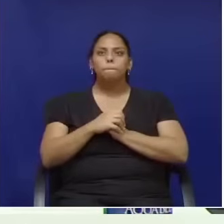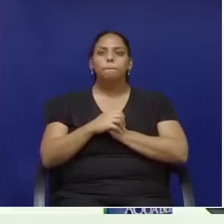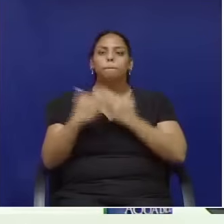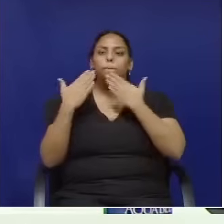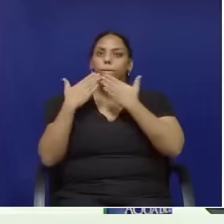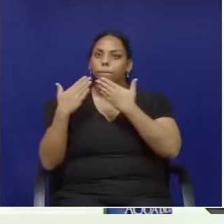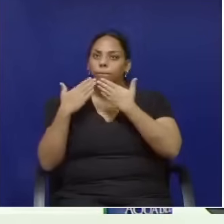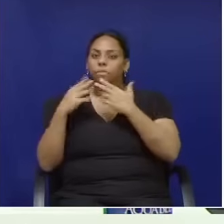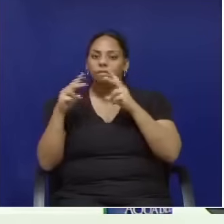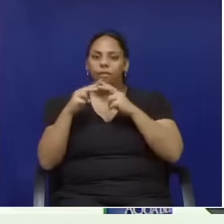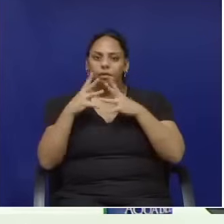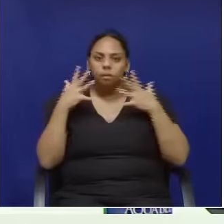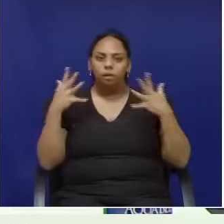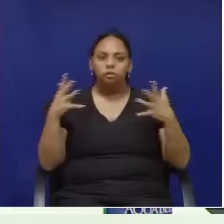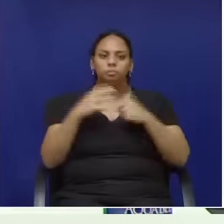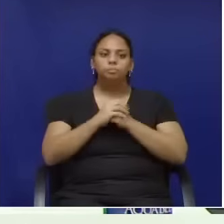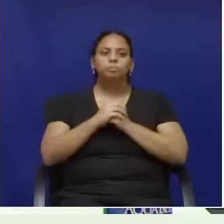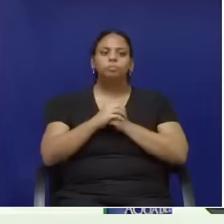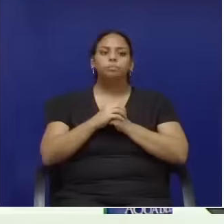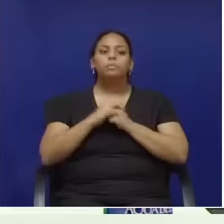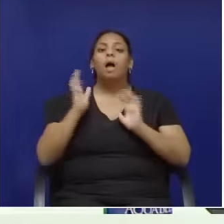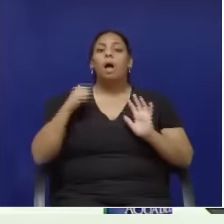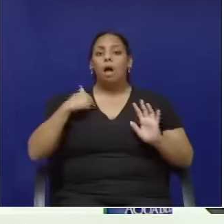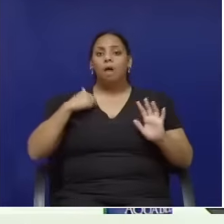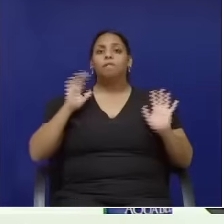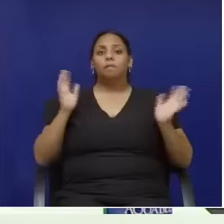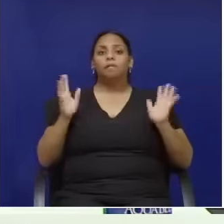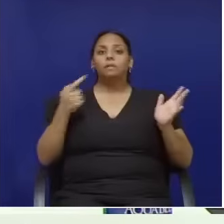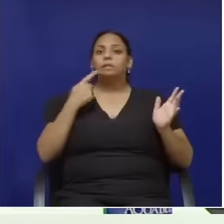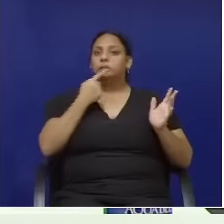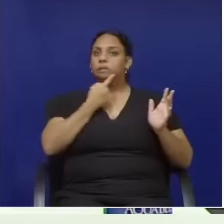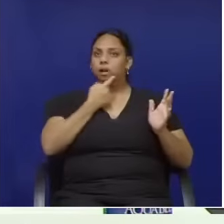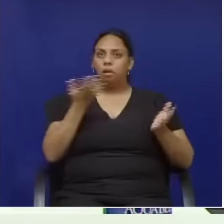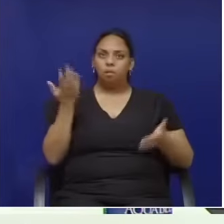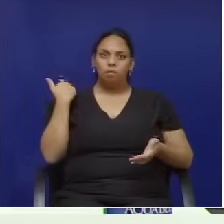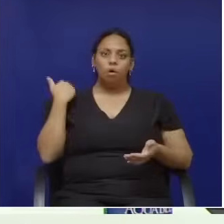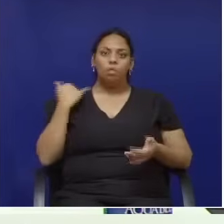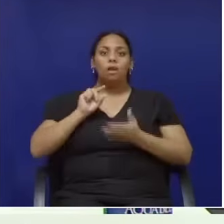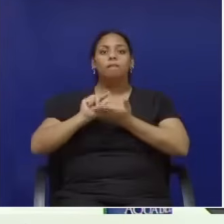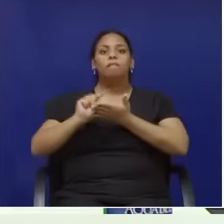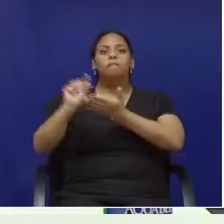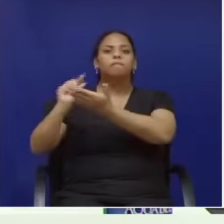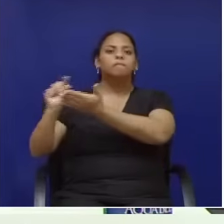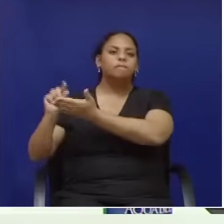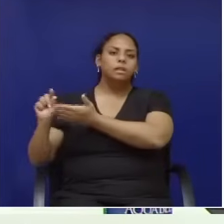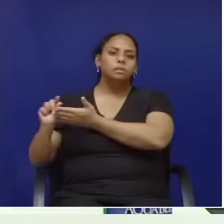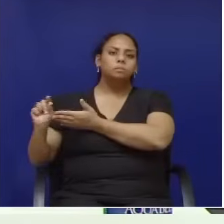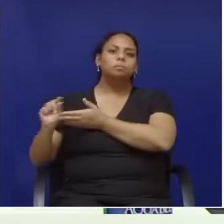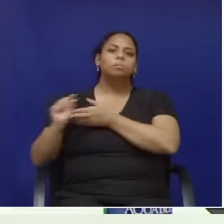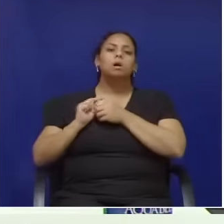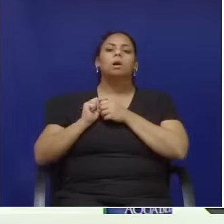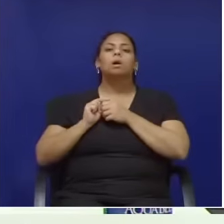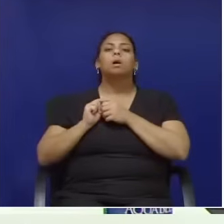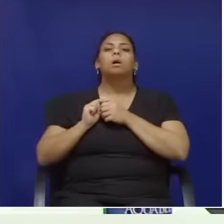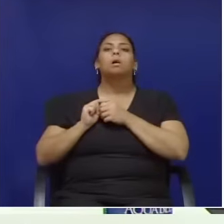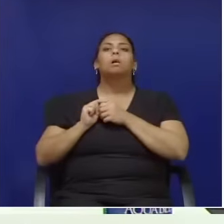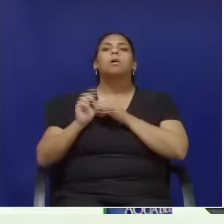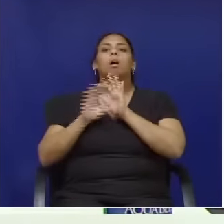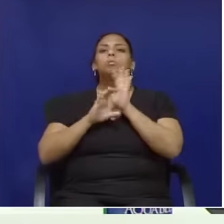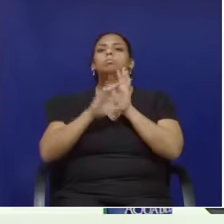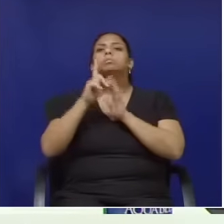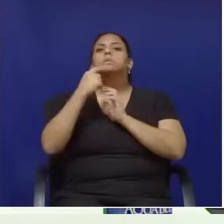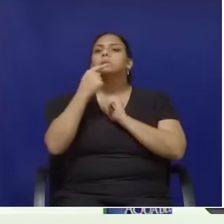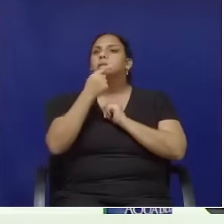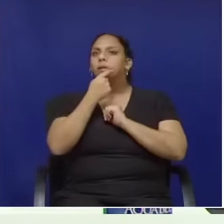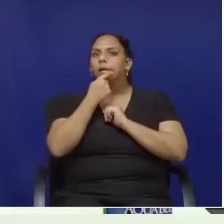Thank you very much. As I have already said, the investment conference is measurable. It was announced